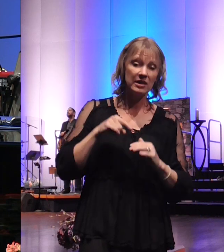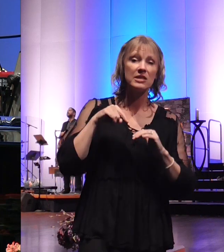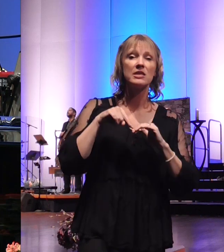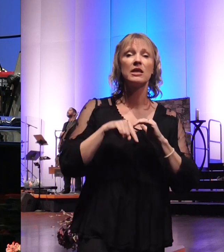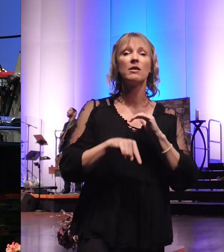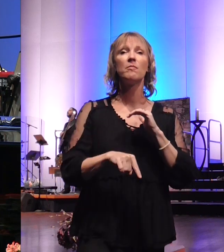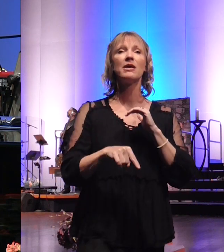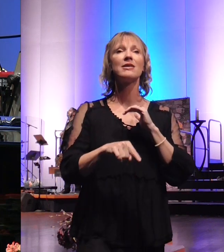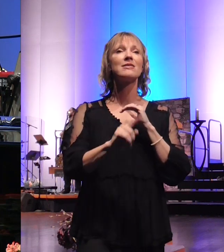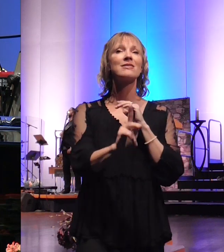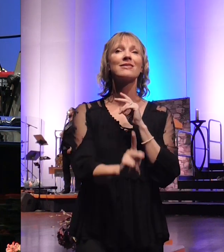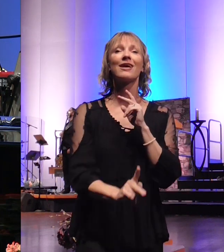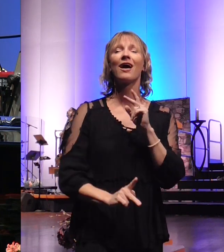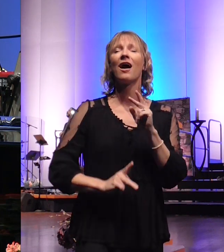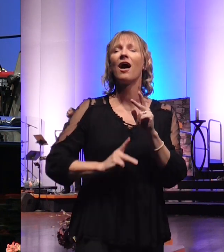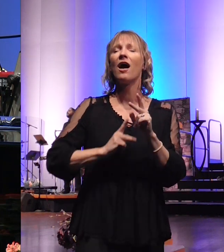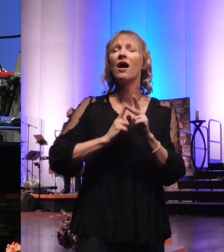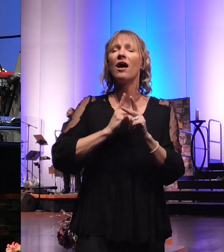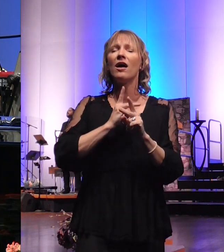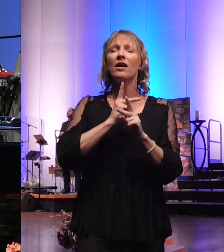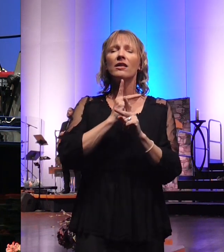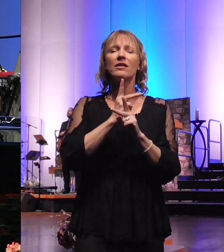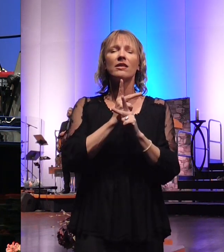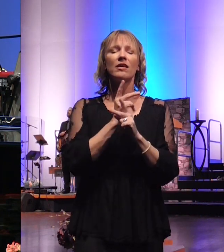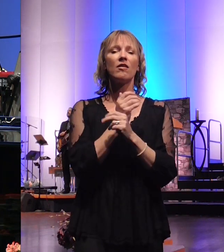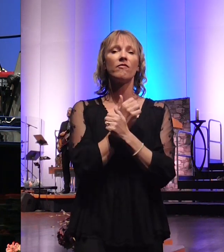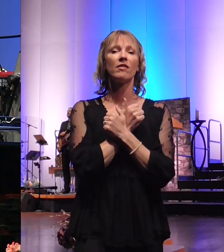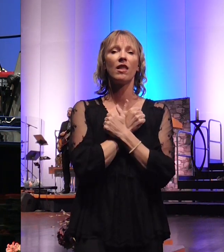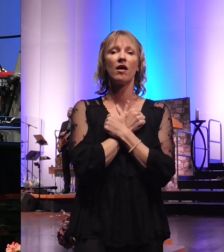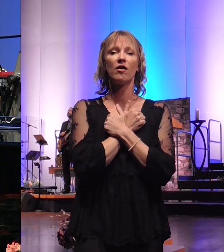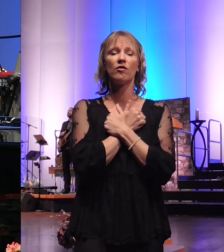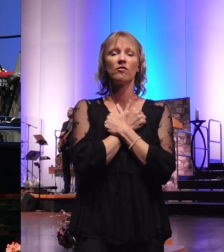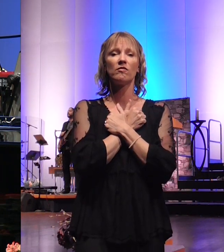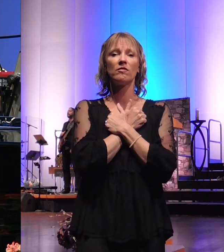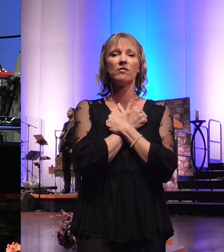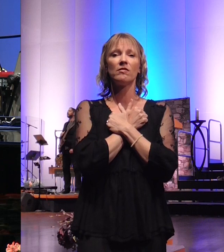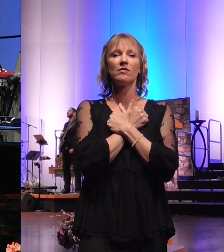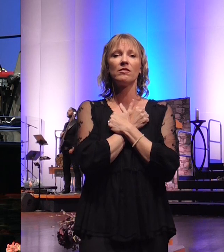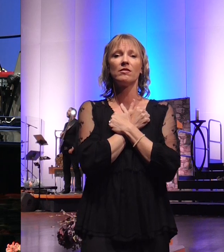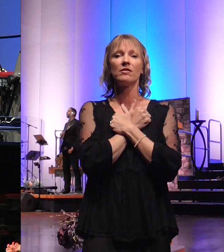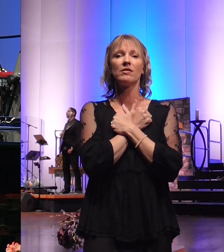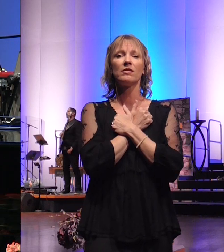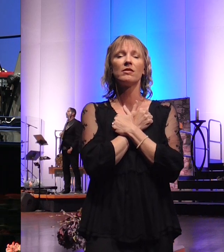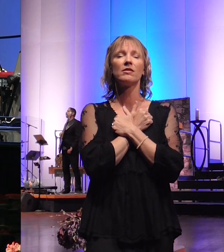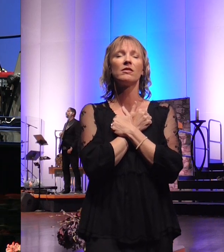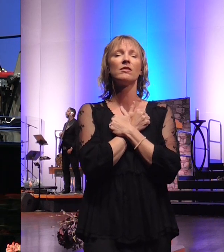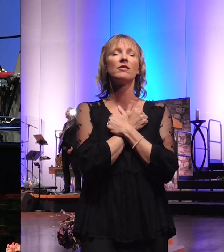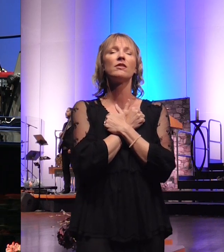to the deepest kind of love,